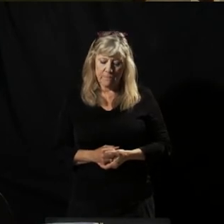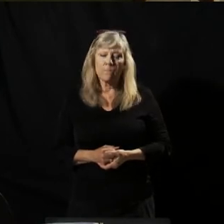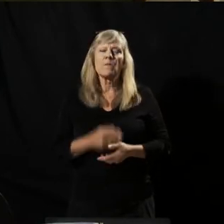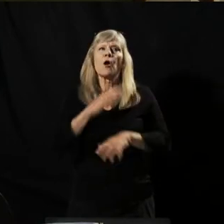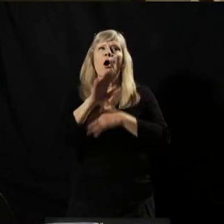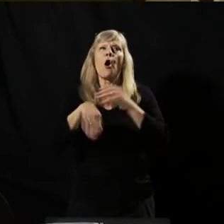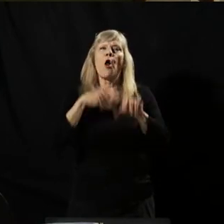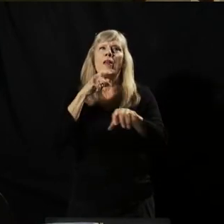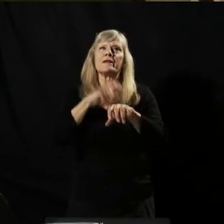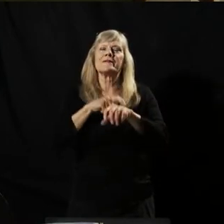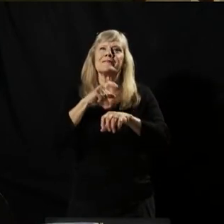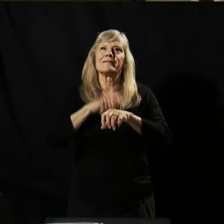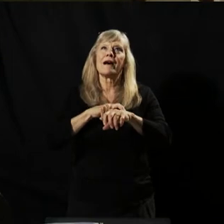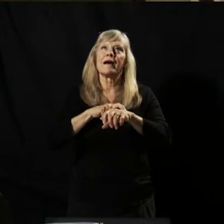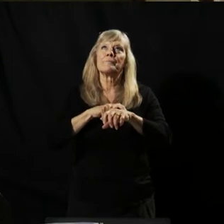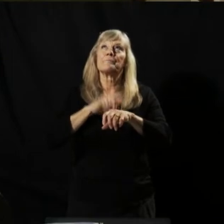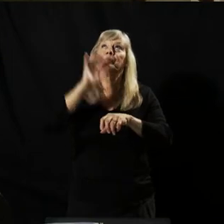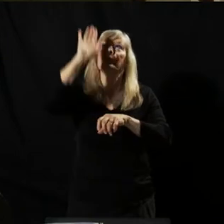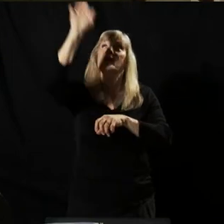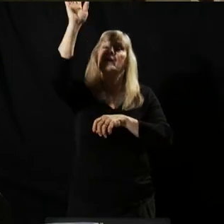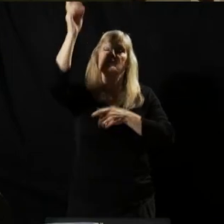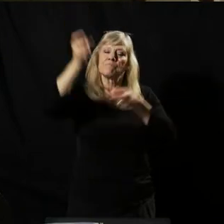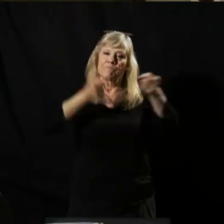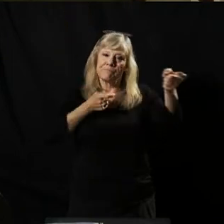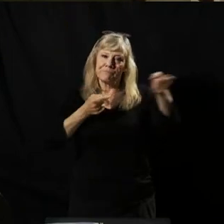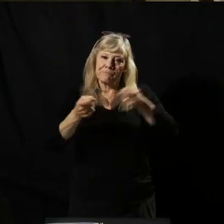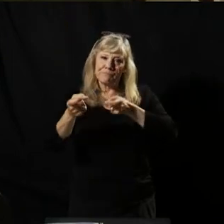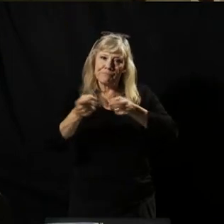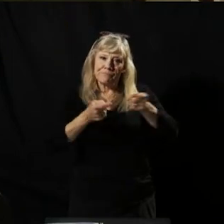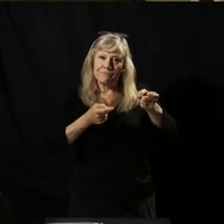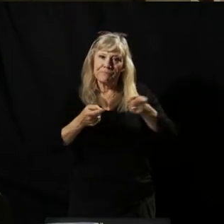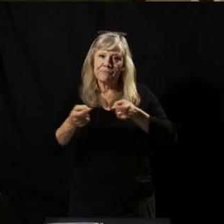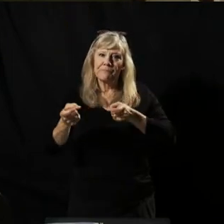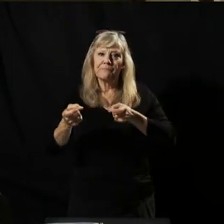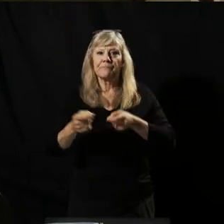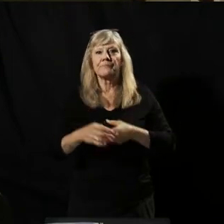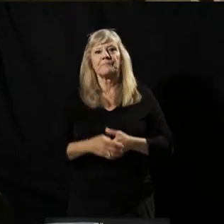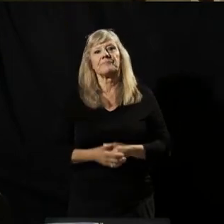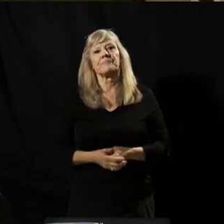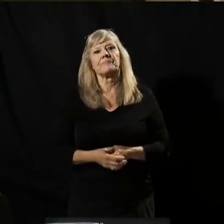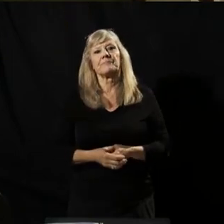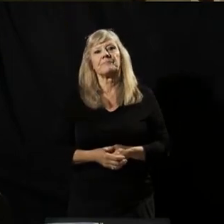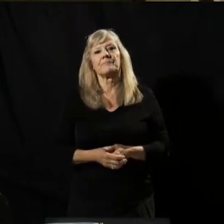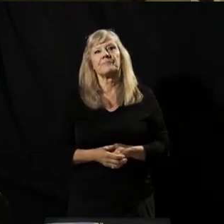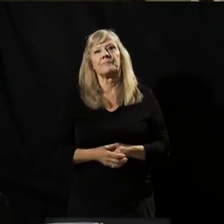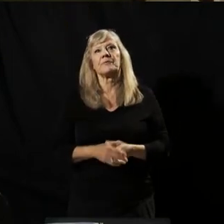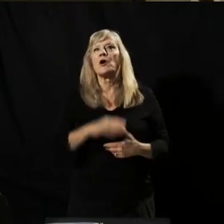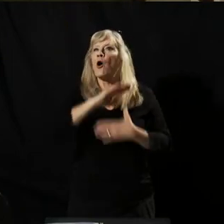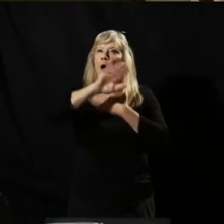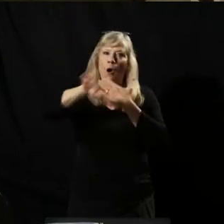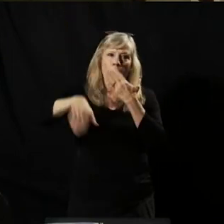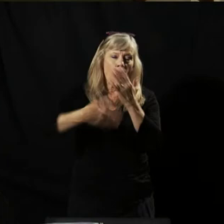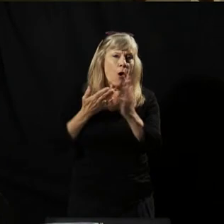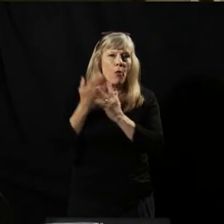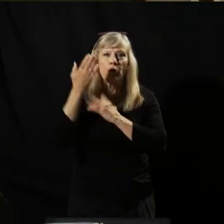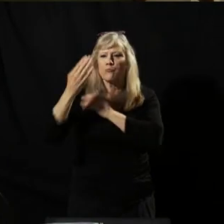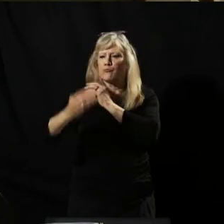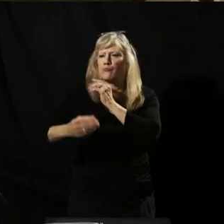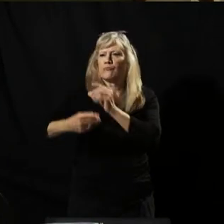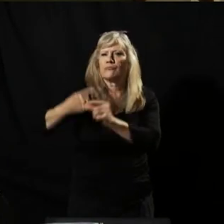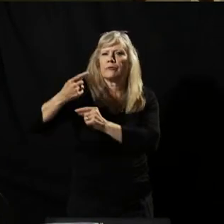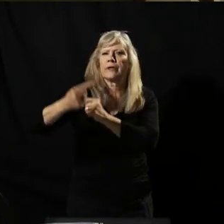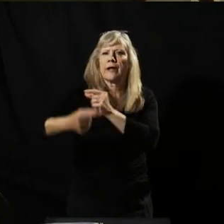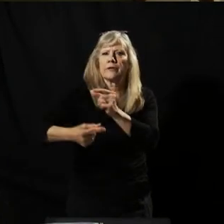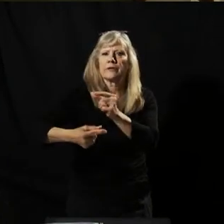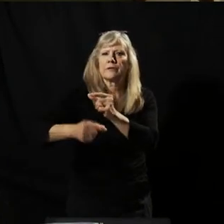All time belongs to him and all the ages.